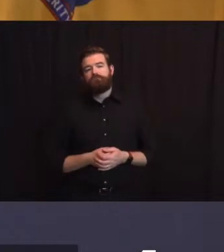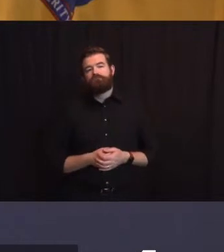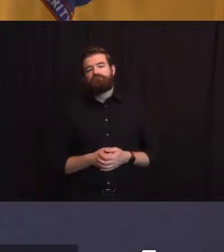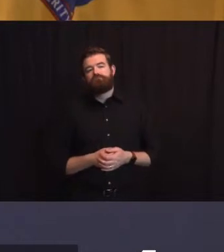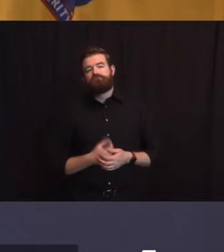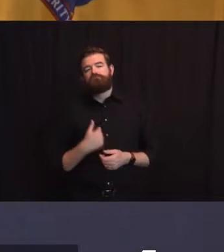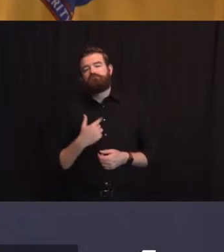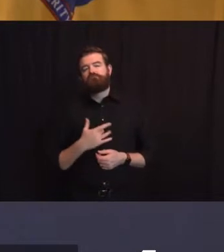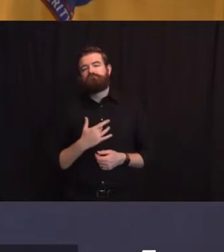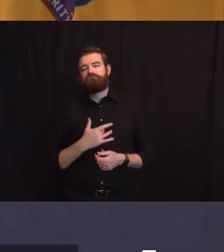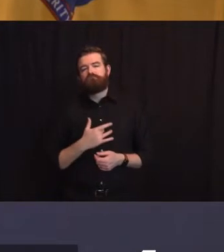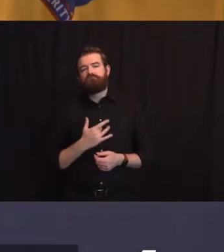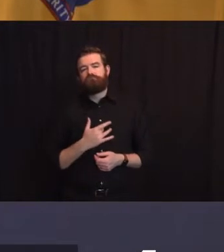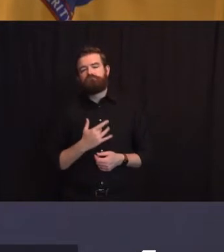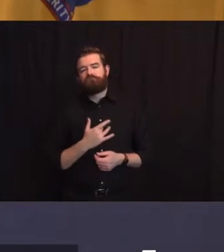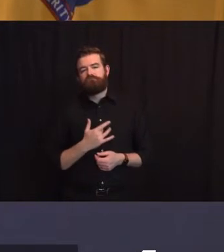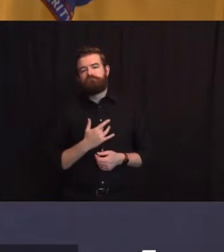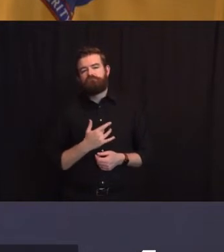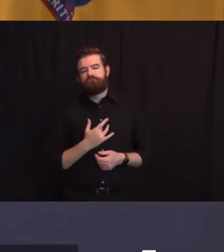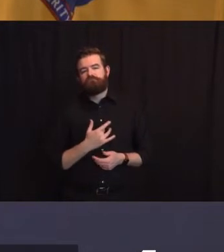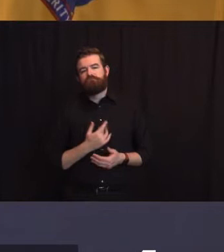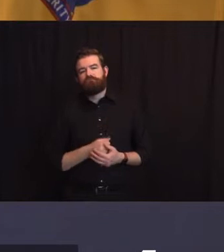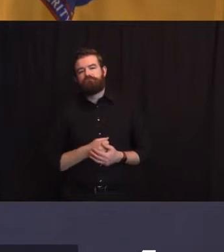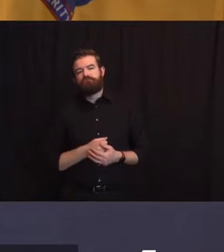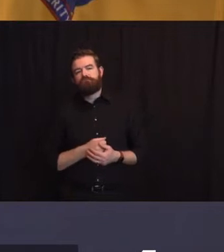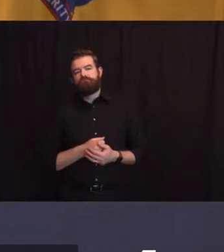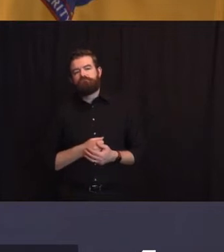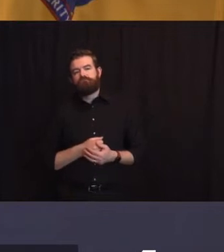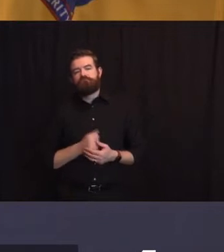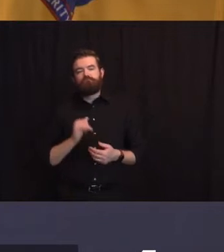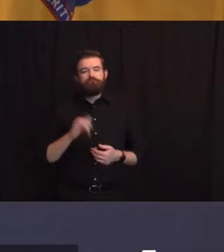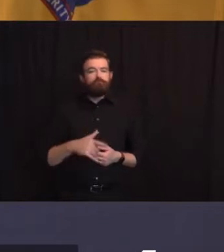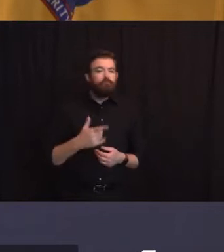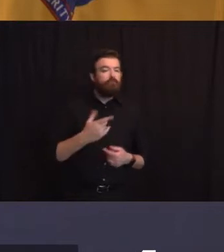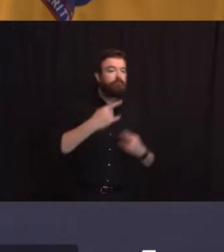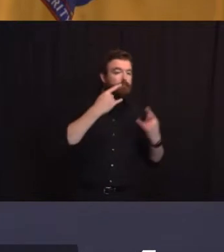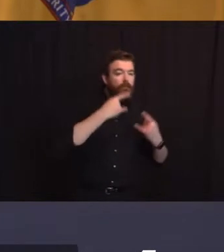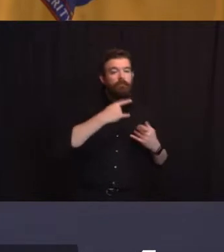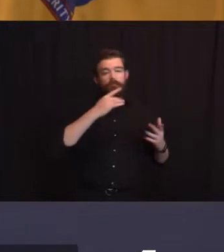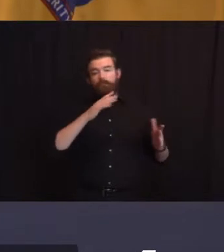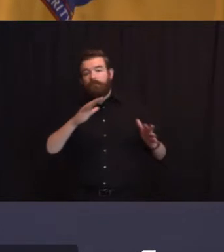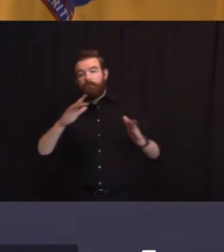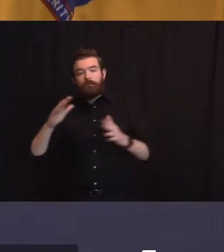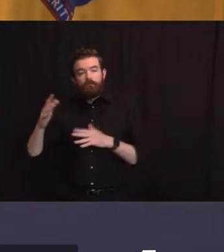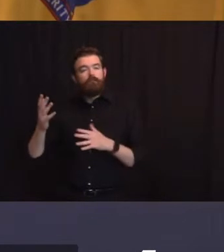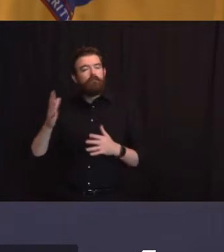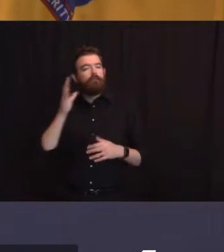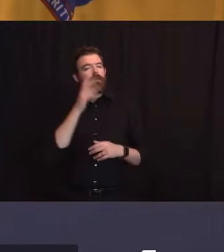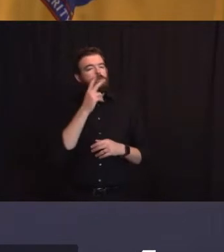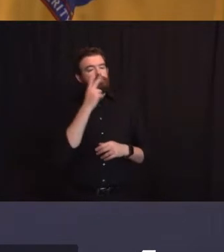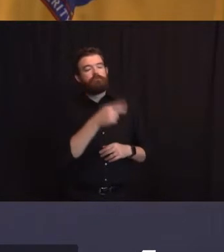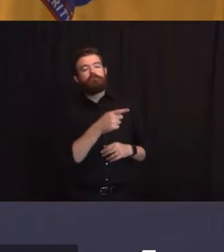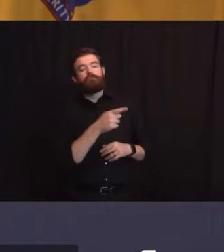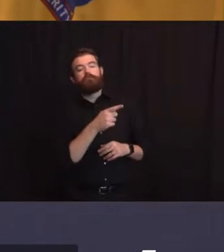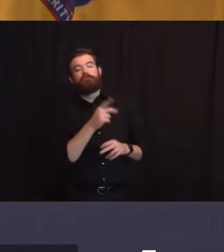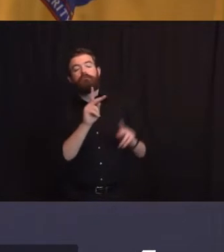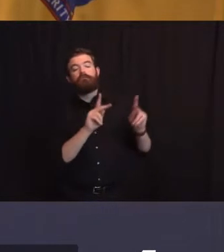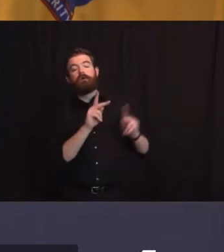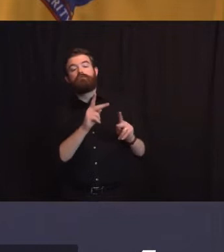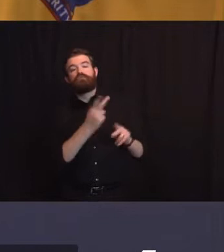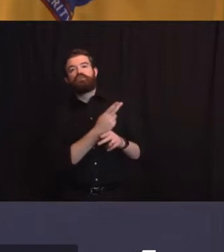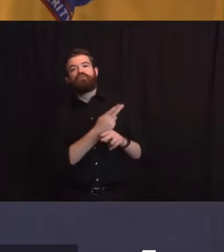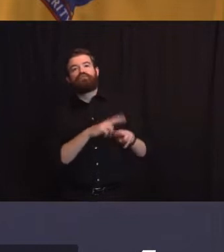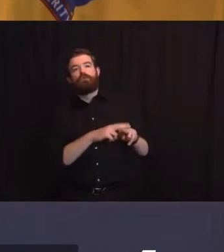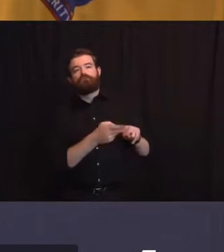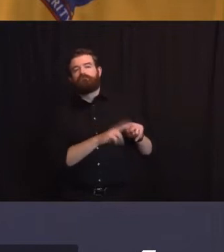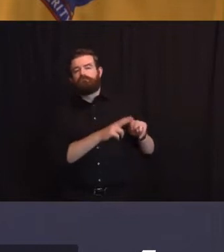when moves get made on masking and whatnot, you're going to start to see ridership, and we're already seeing the early stages